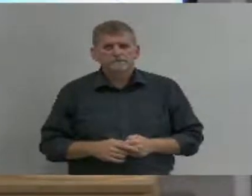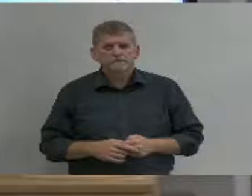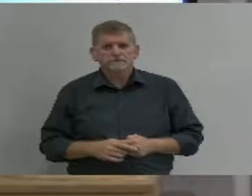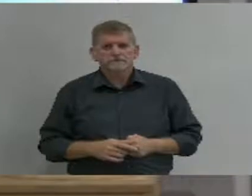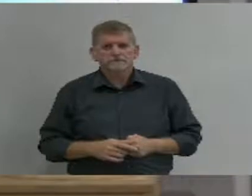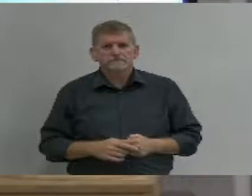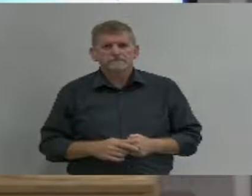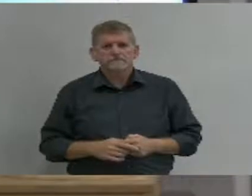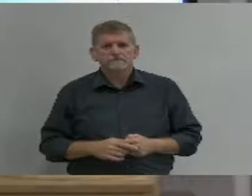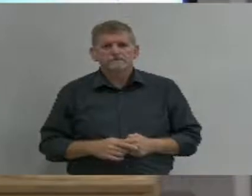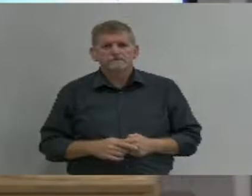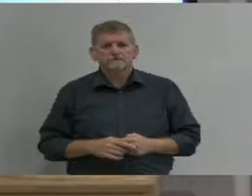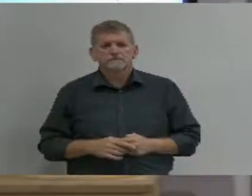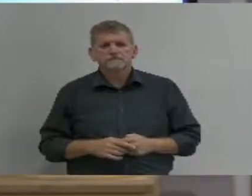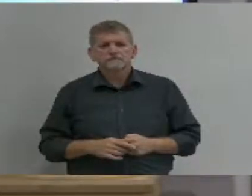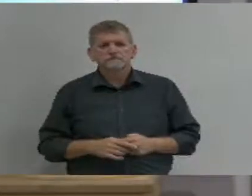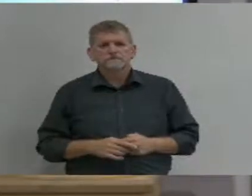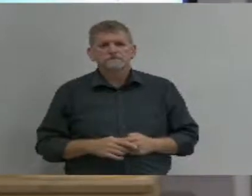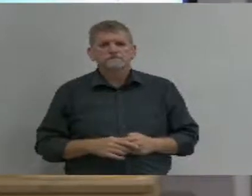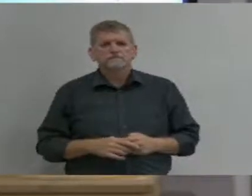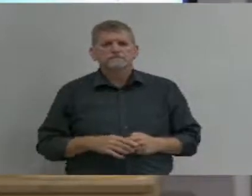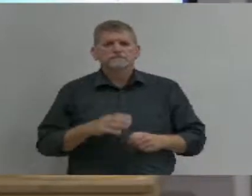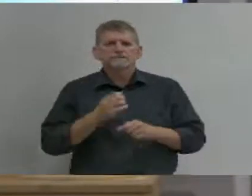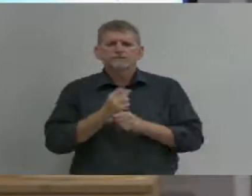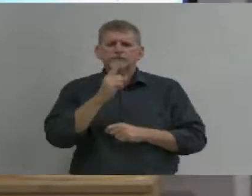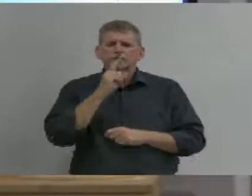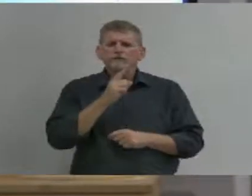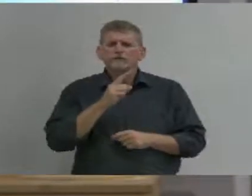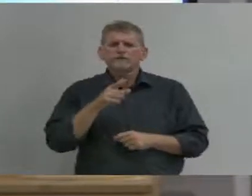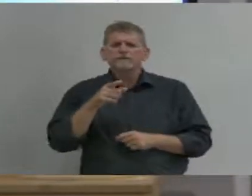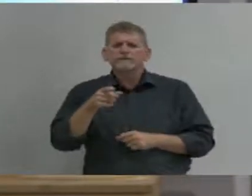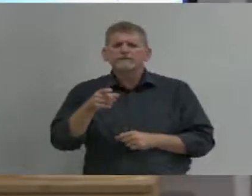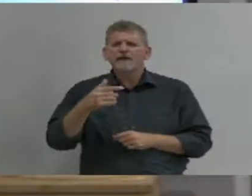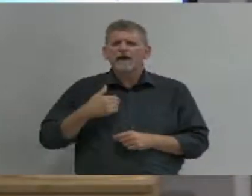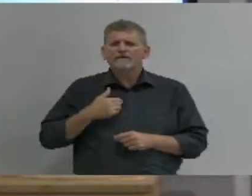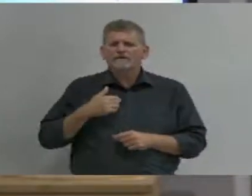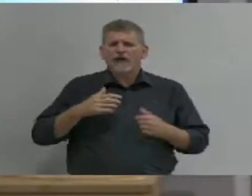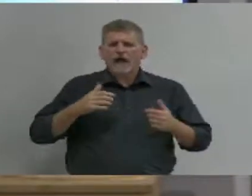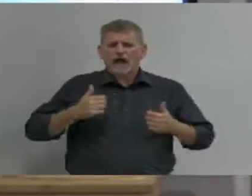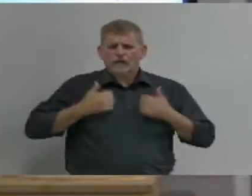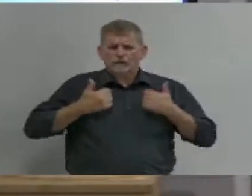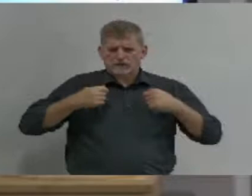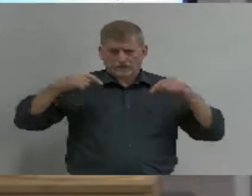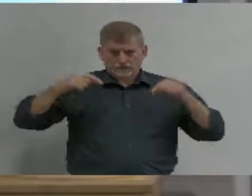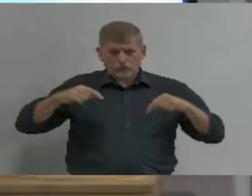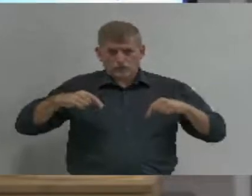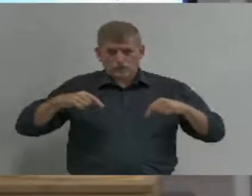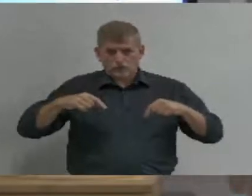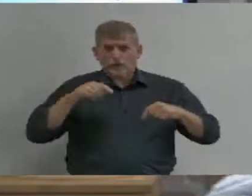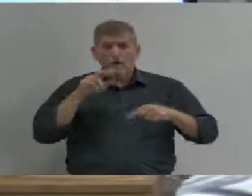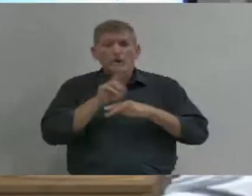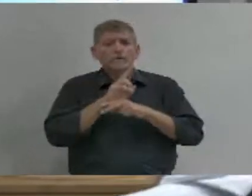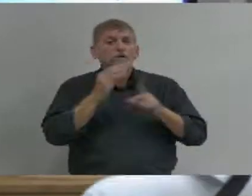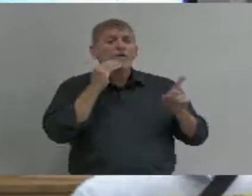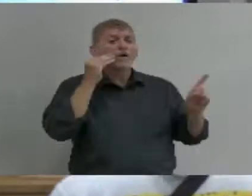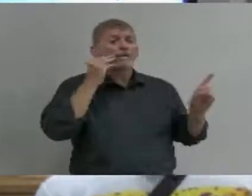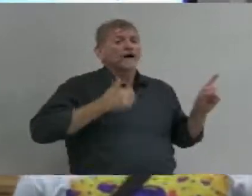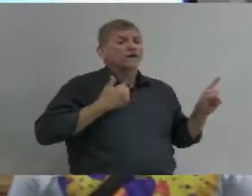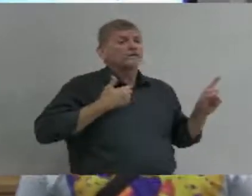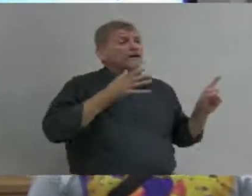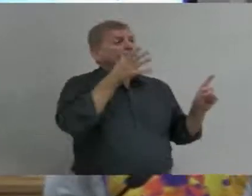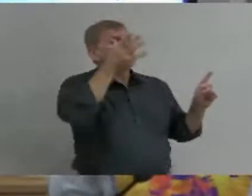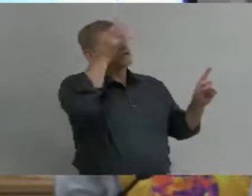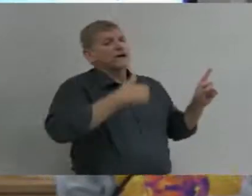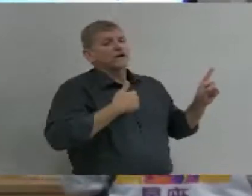and not assigned to their home county or their home state. I agree, 100%. Question from Facebook